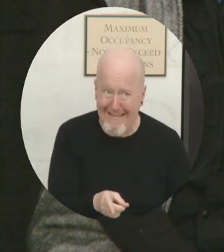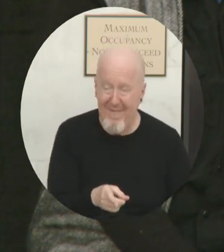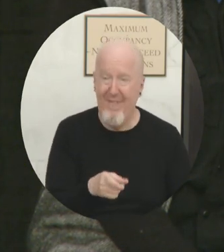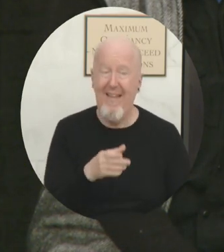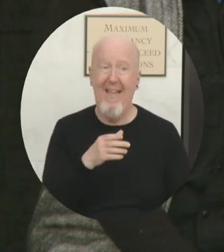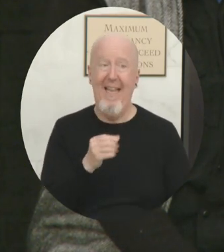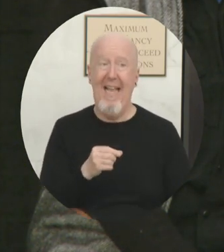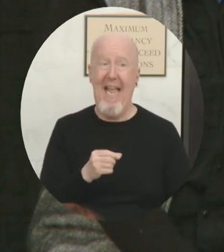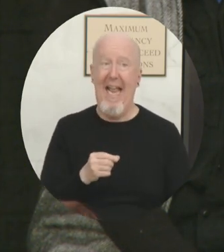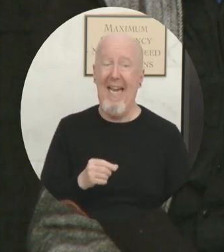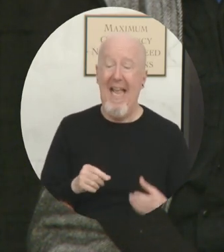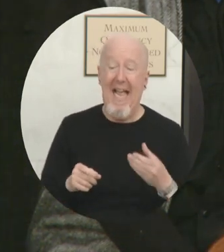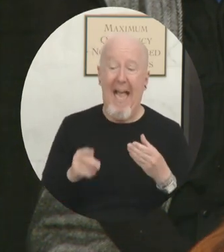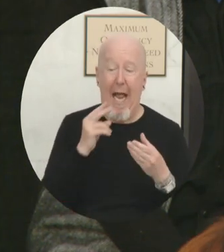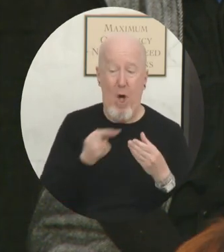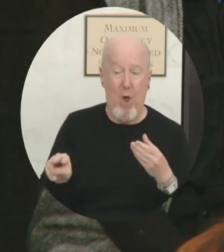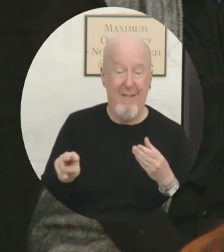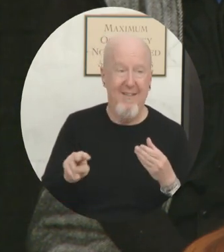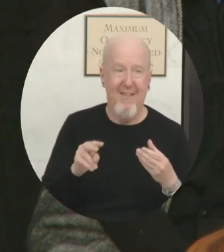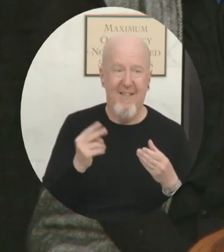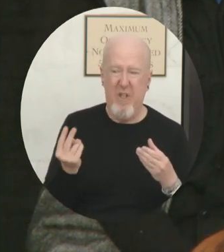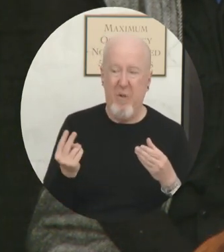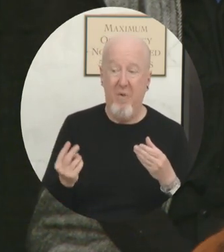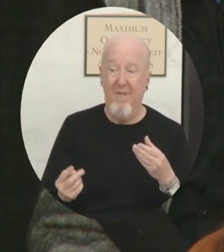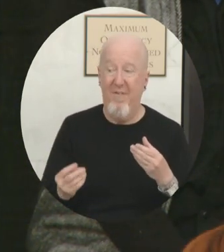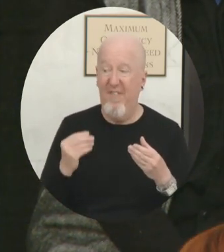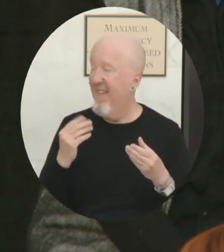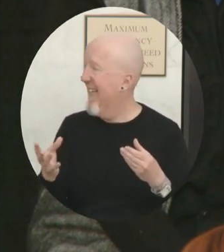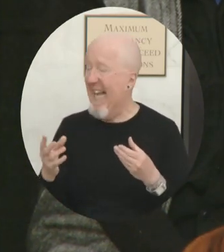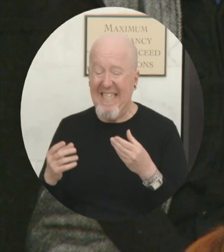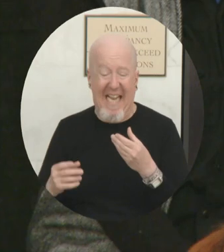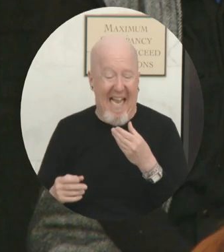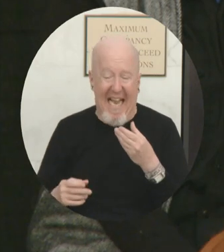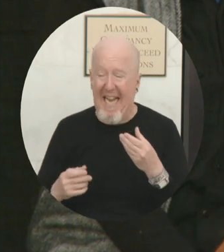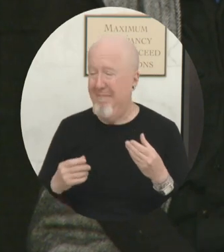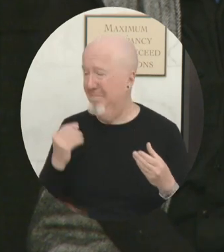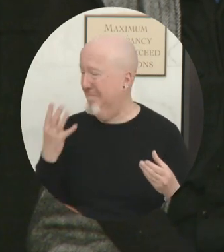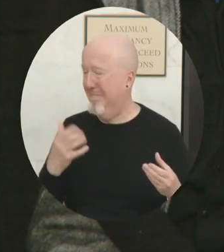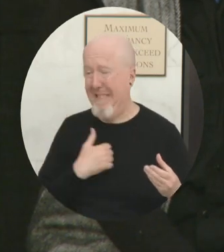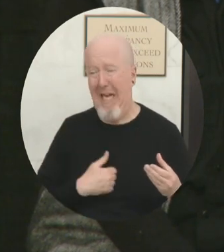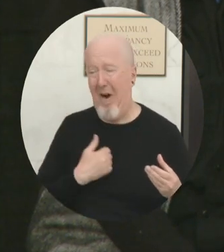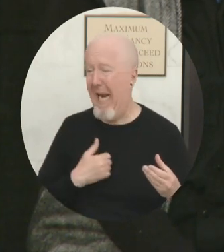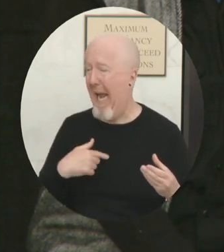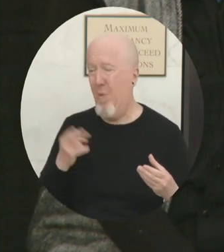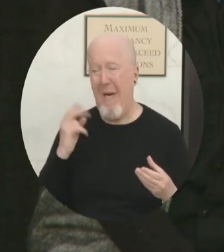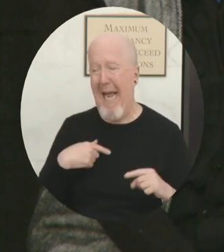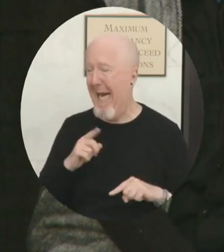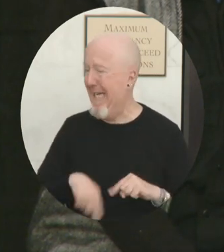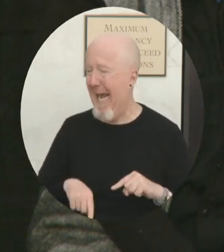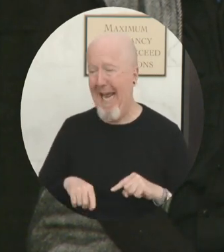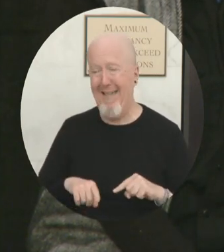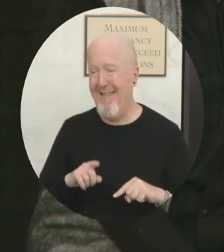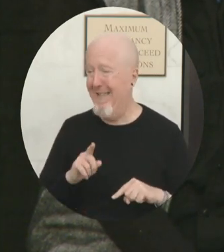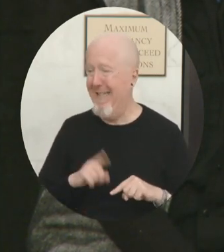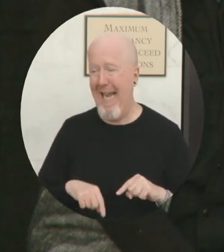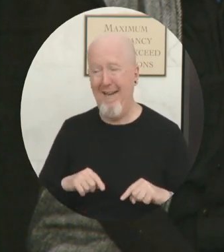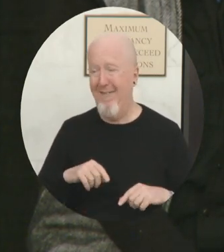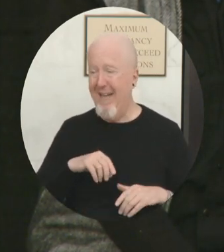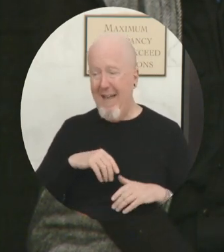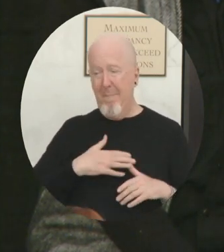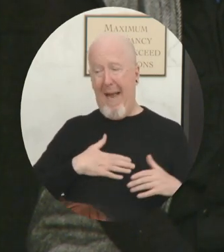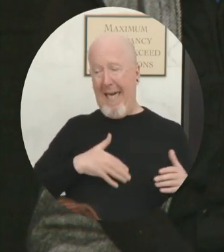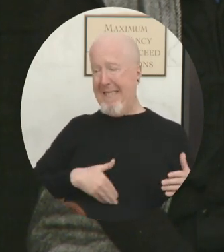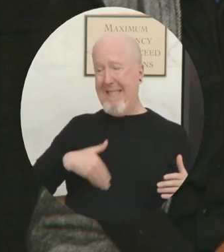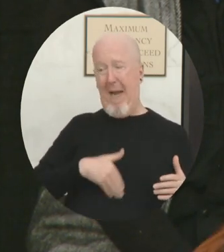And I looked at my daughters and I said, I quit. I can't do this. I don't have that type of resilience in my